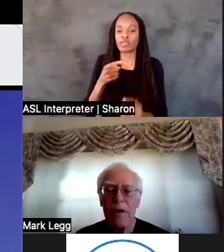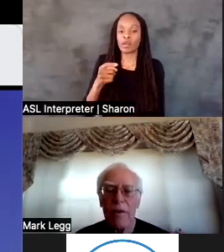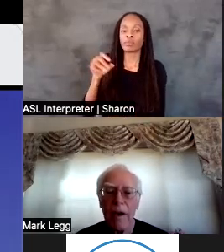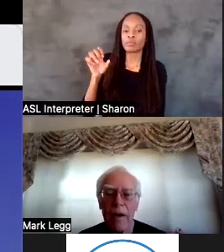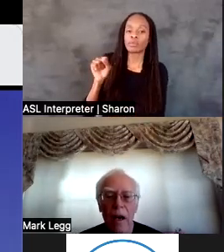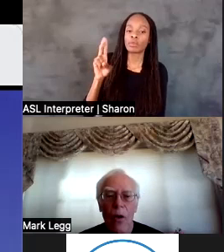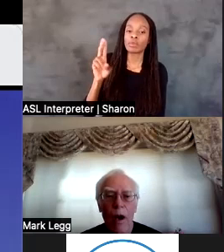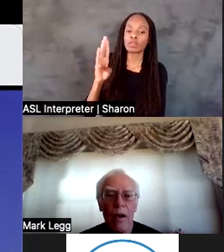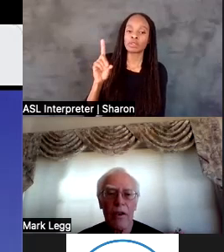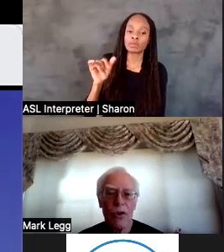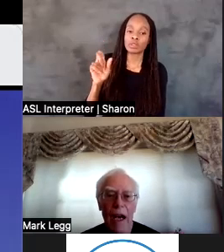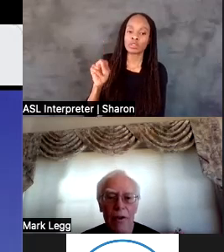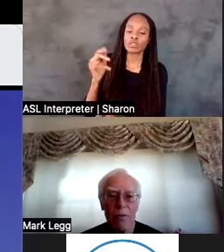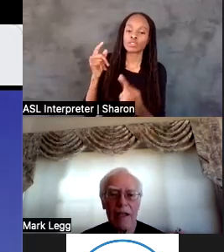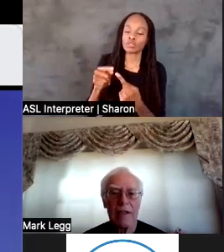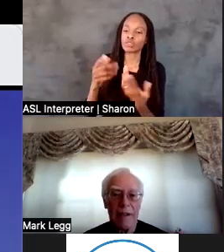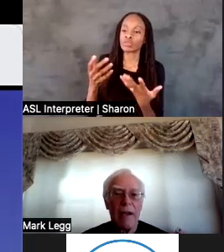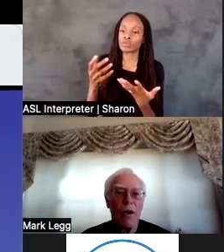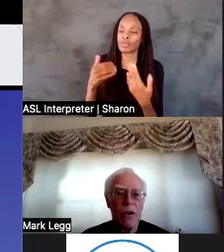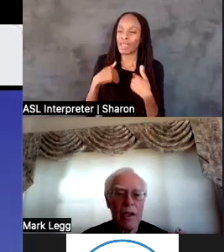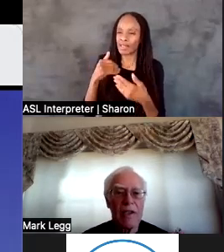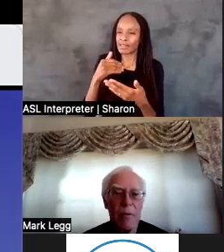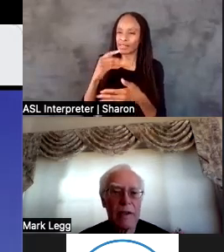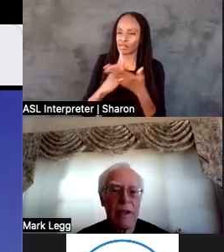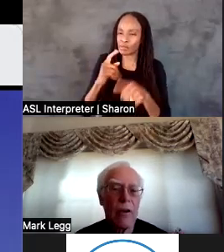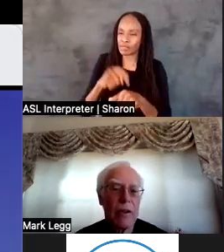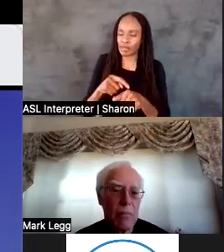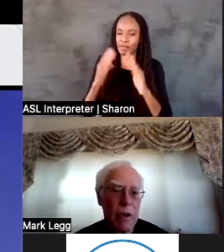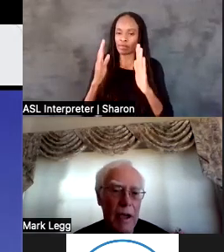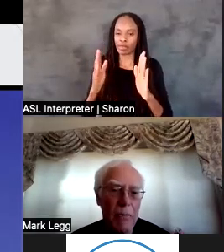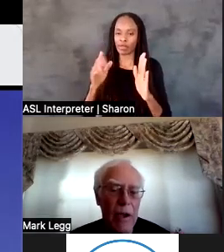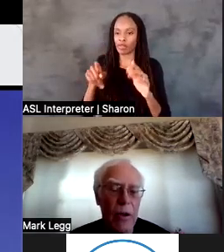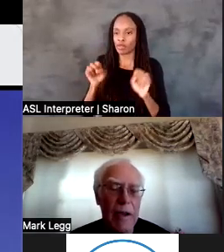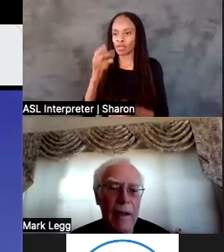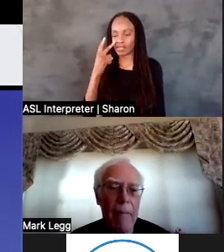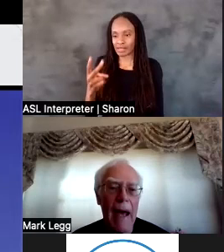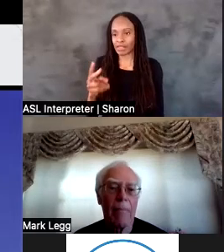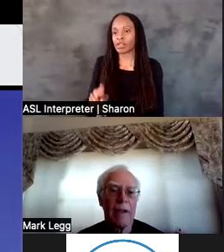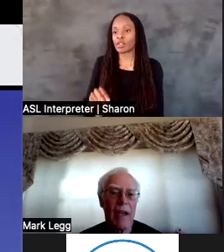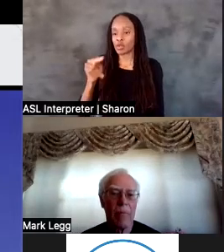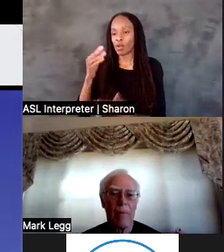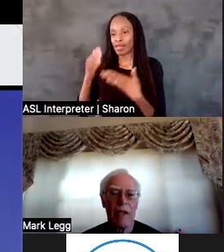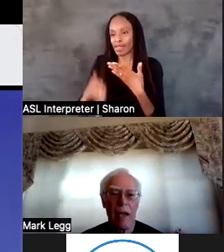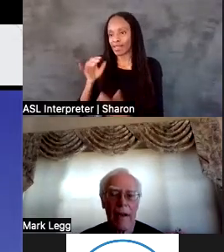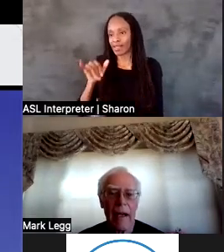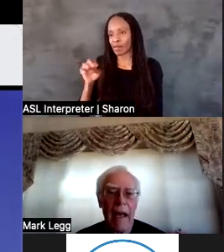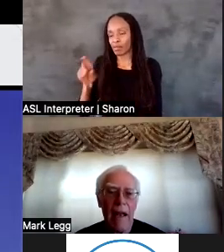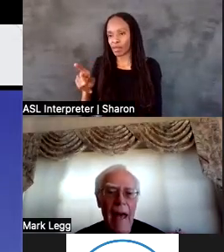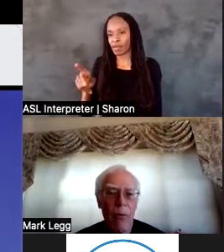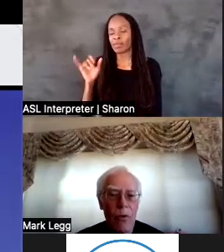was a period there where the transverse ranges, which you can see with the north end of that map, the Santa Barbara